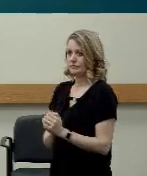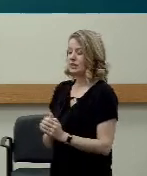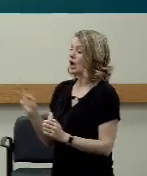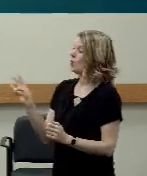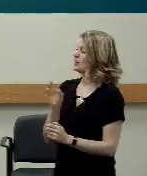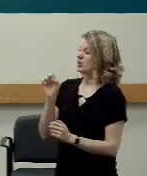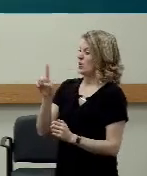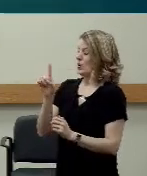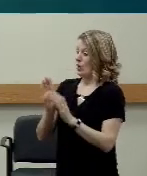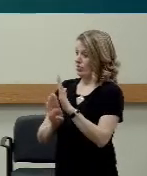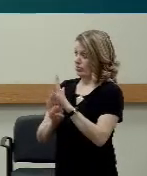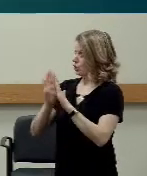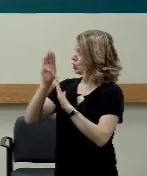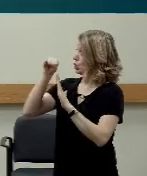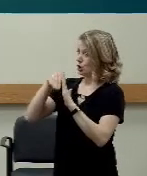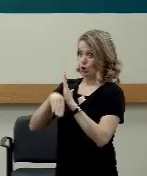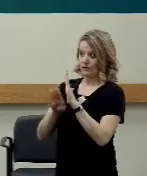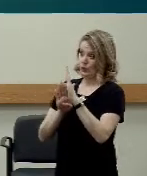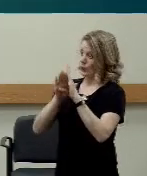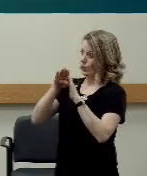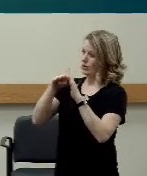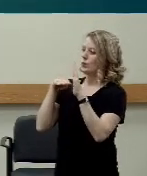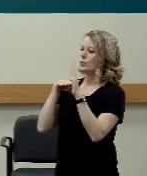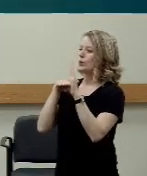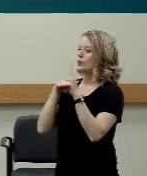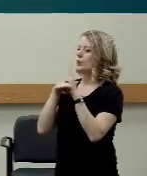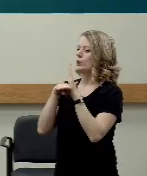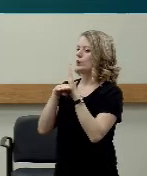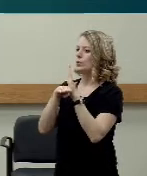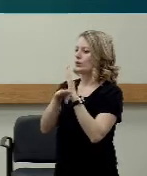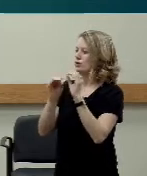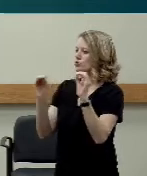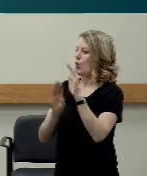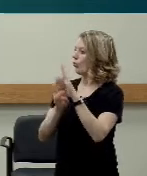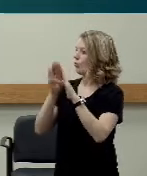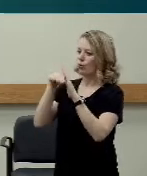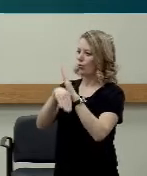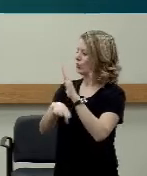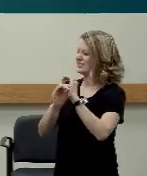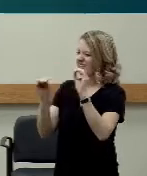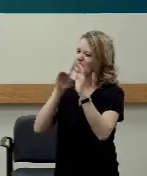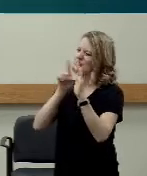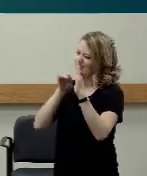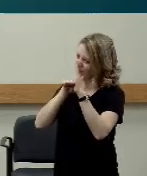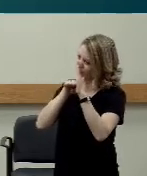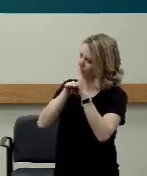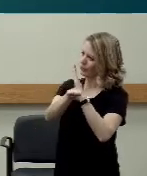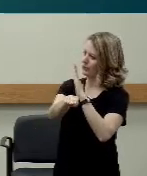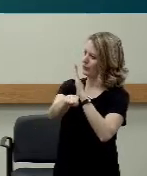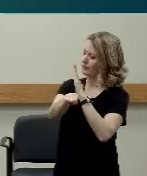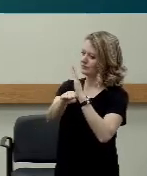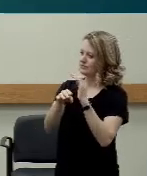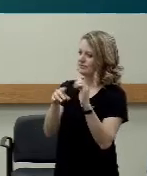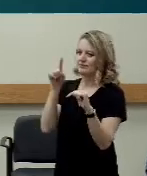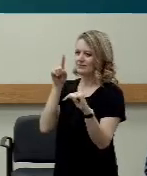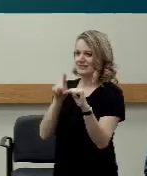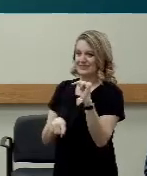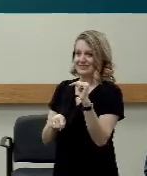South Dakota and in Pennington County today is flat. There is no curve, it's a flat line, and it can't get any